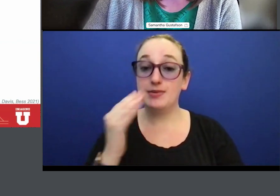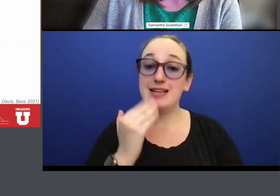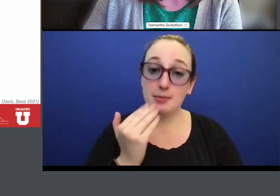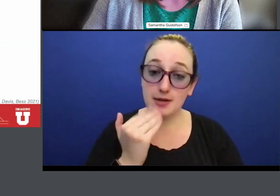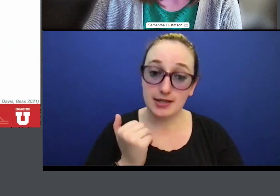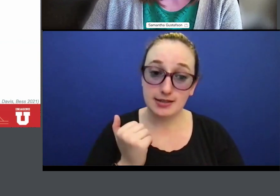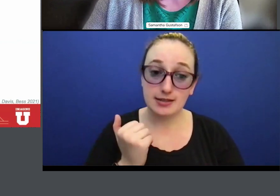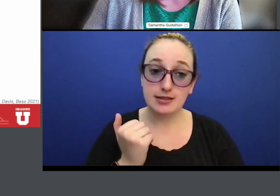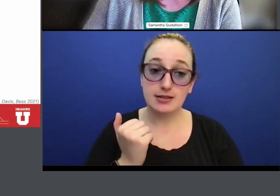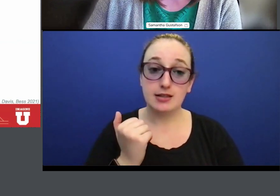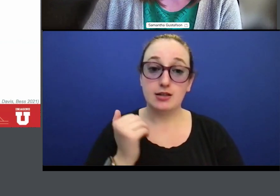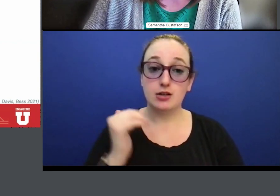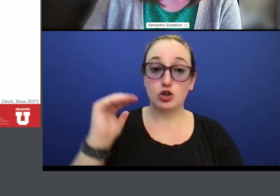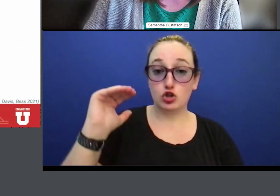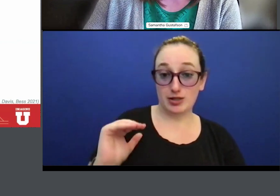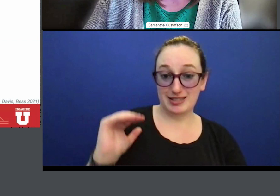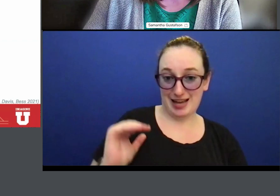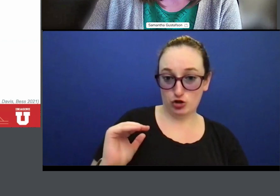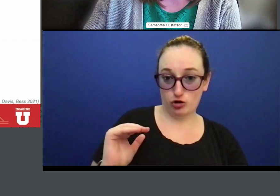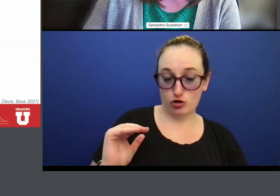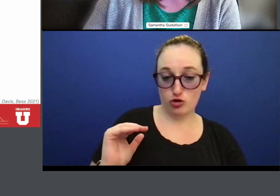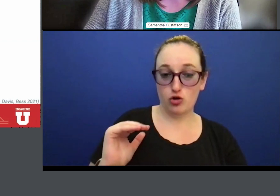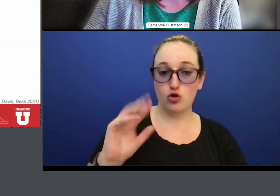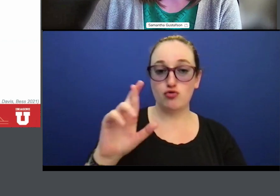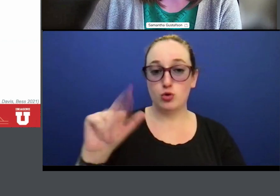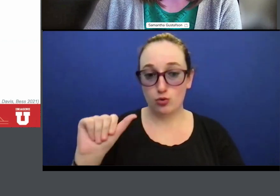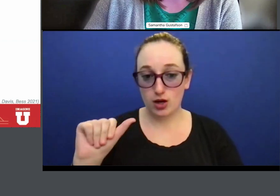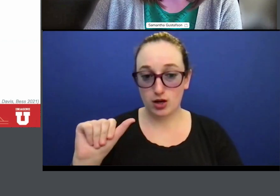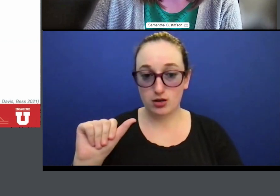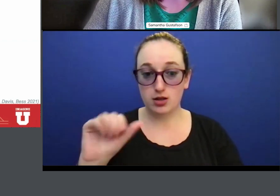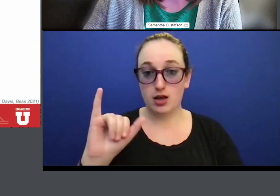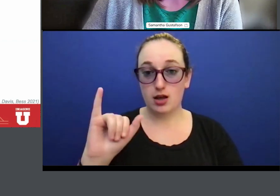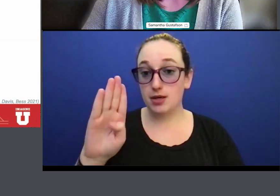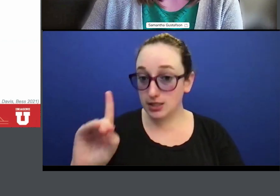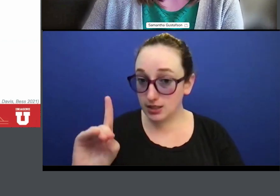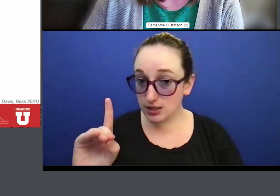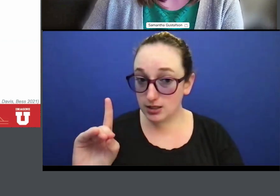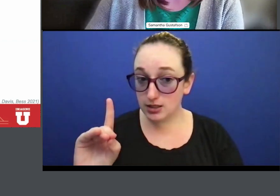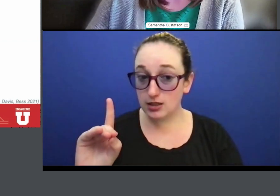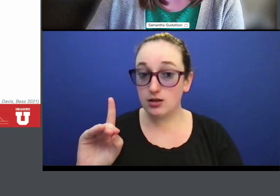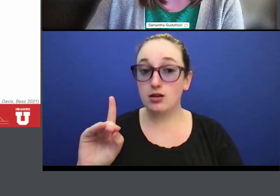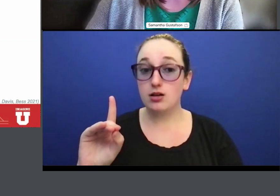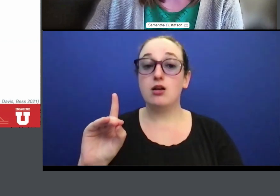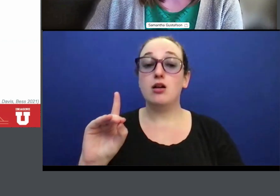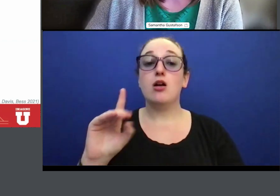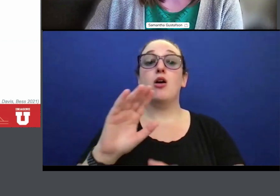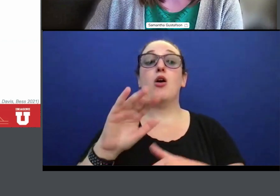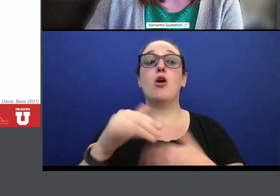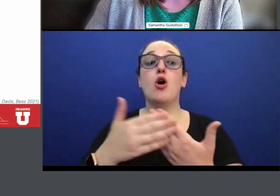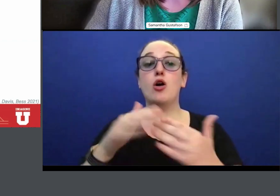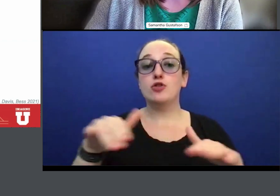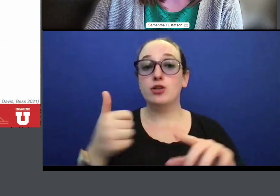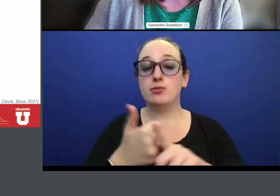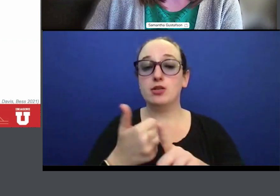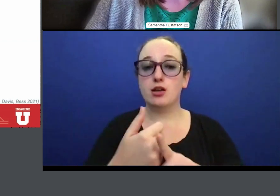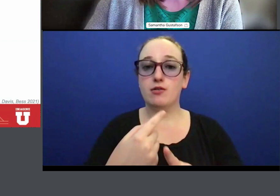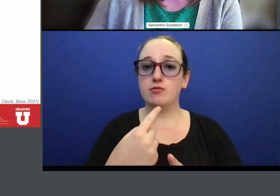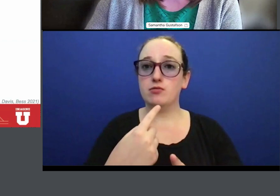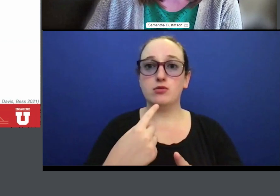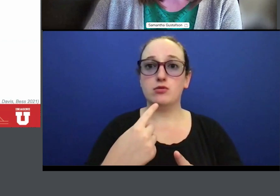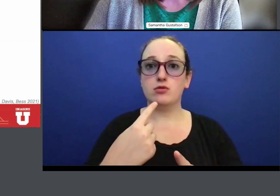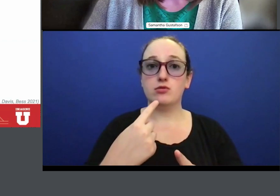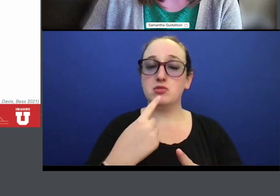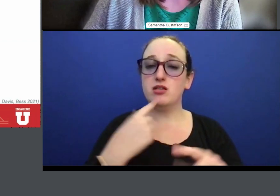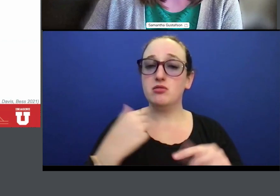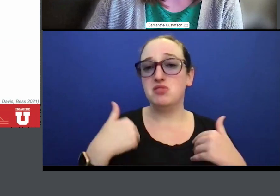diabetes, short stature, rheumatoid arthritis, irritable bowel disease. All of these children are reporting less